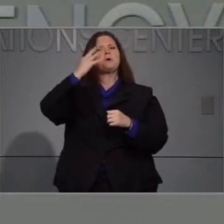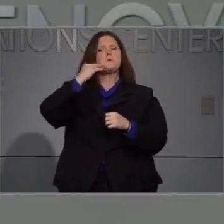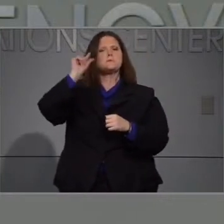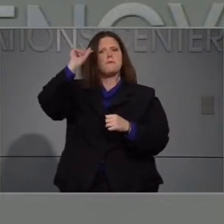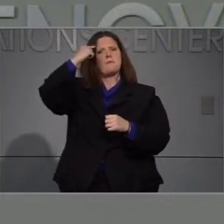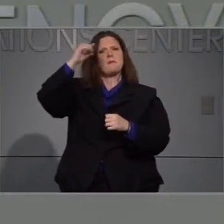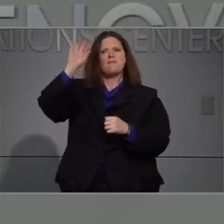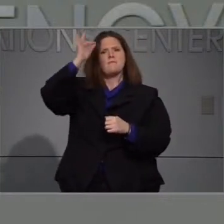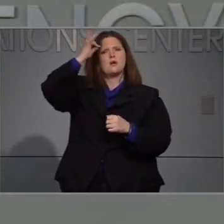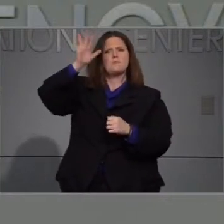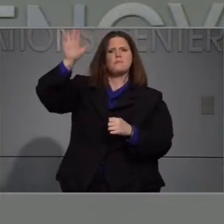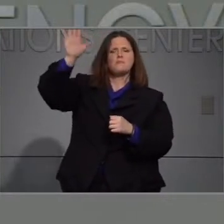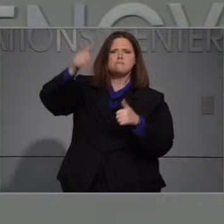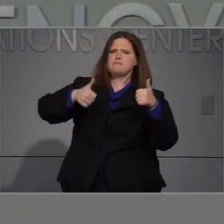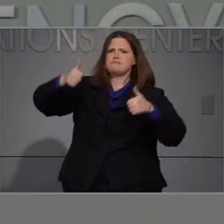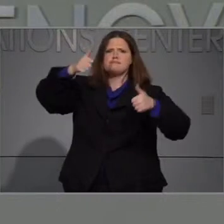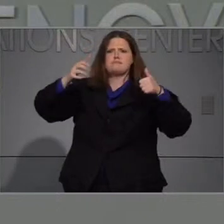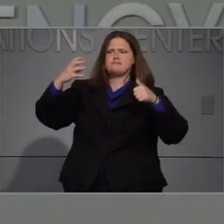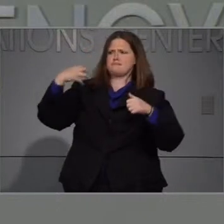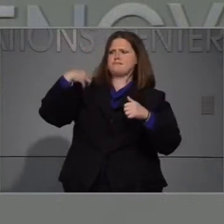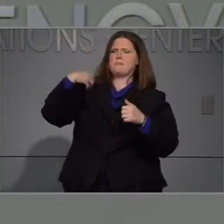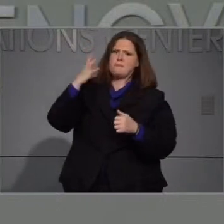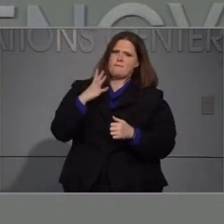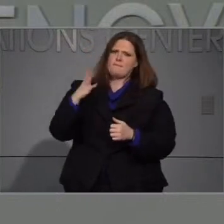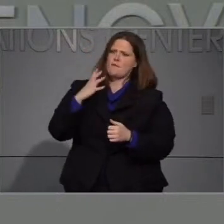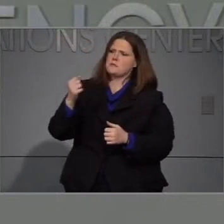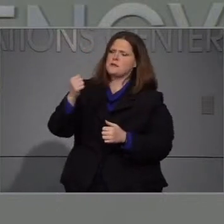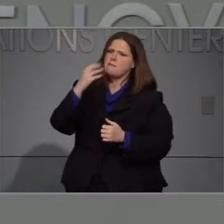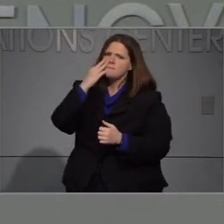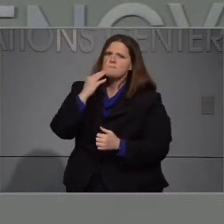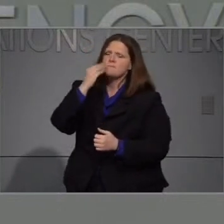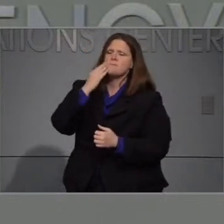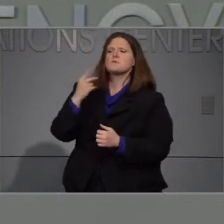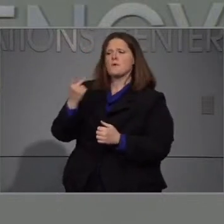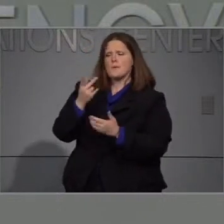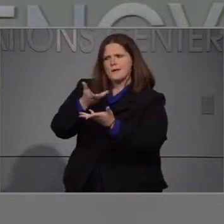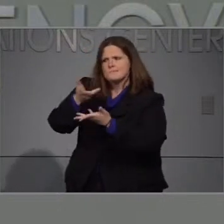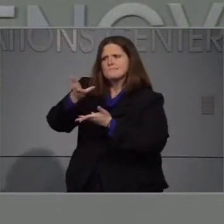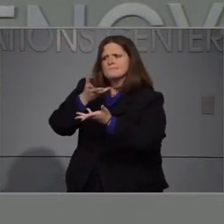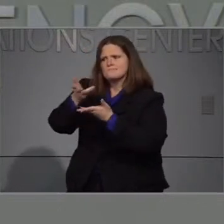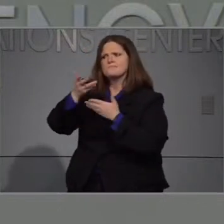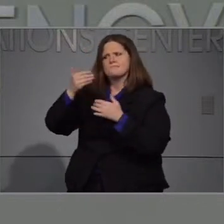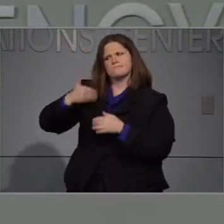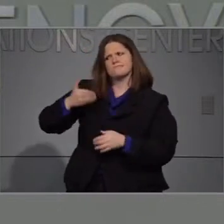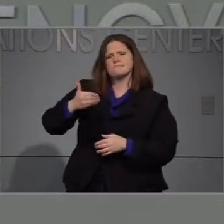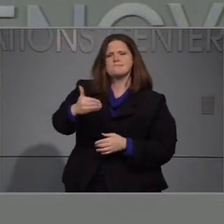health for decades, so we continue to talk often. Thank you.